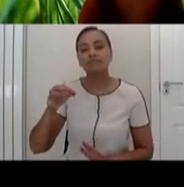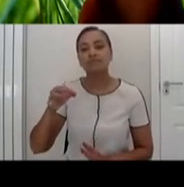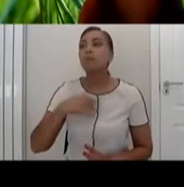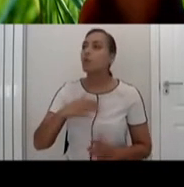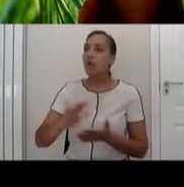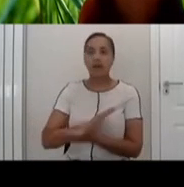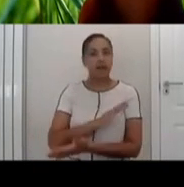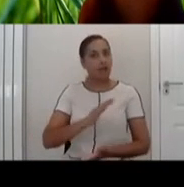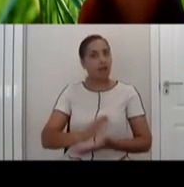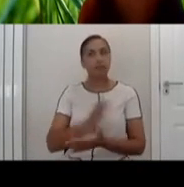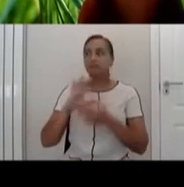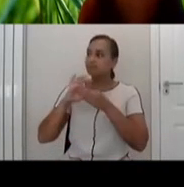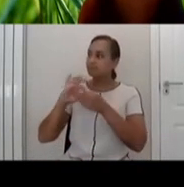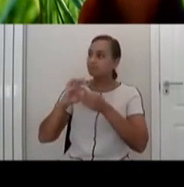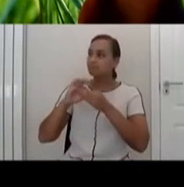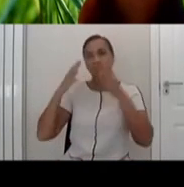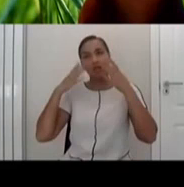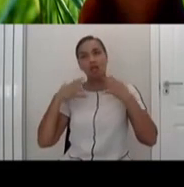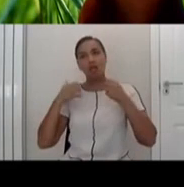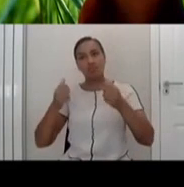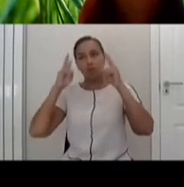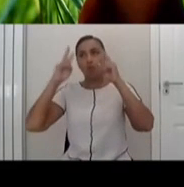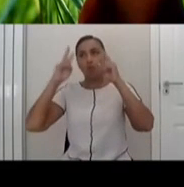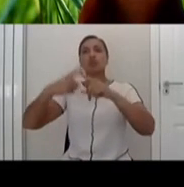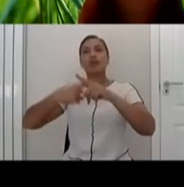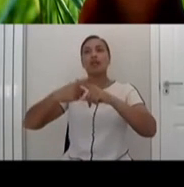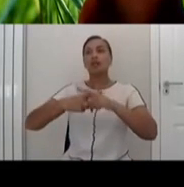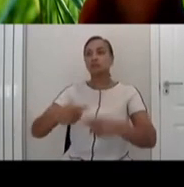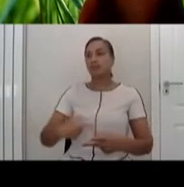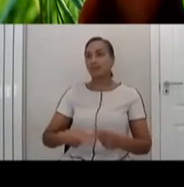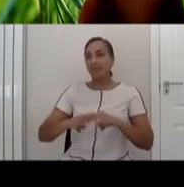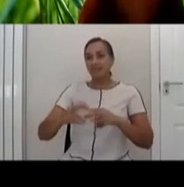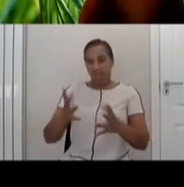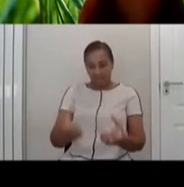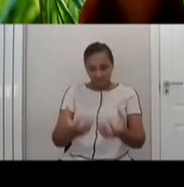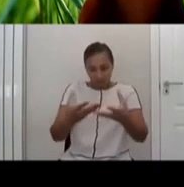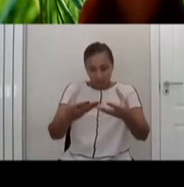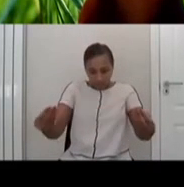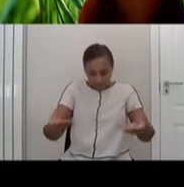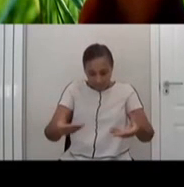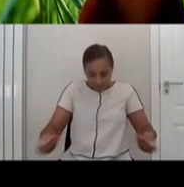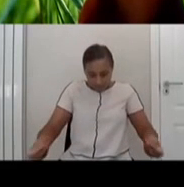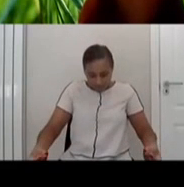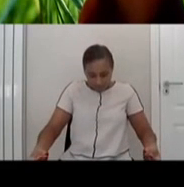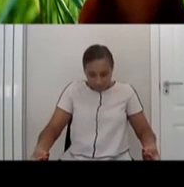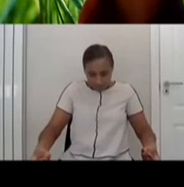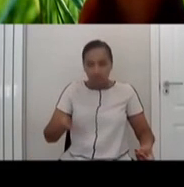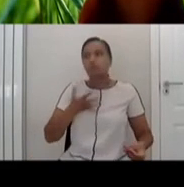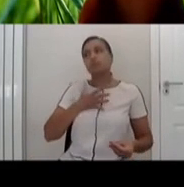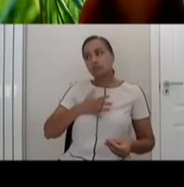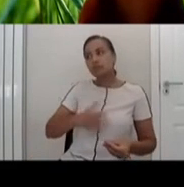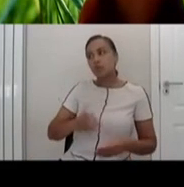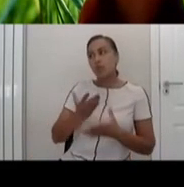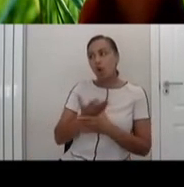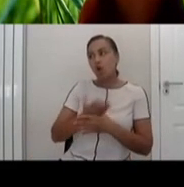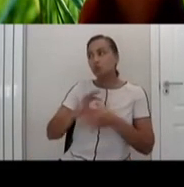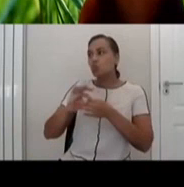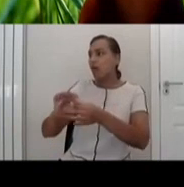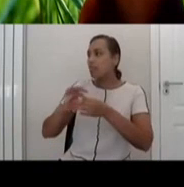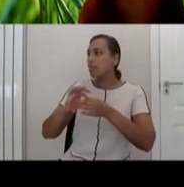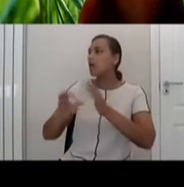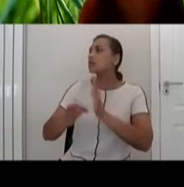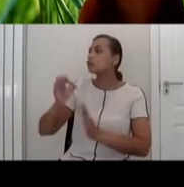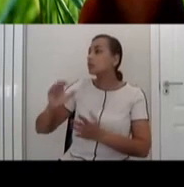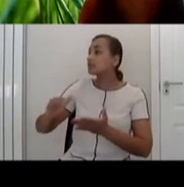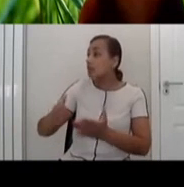welcome to work with Healthwatch moving forward to see if there's other gaps around this areas that we can help fill and work towards,